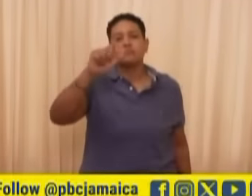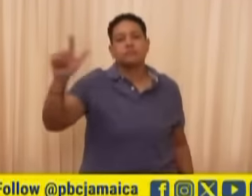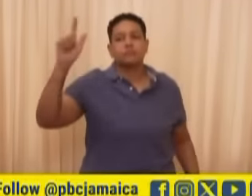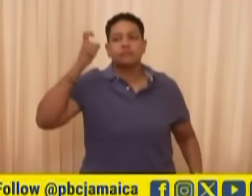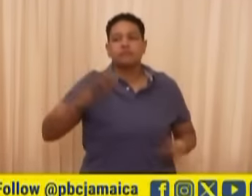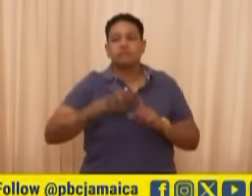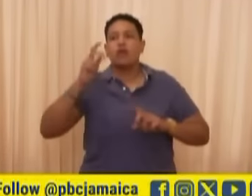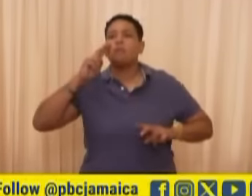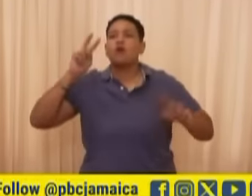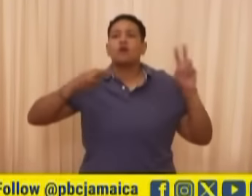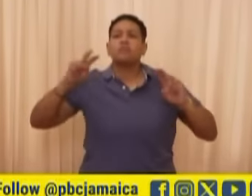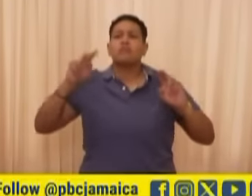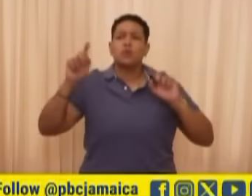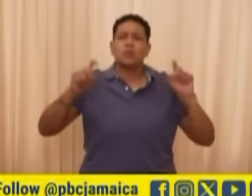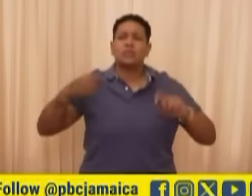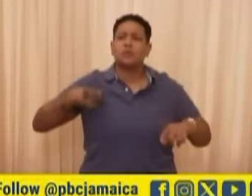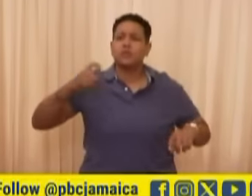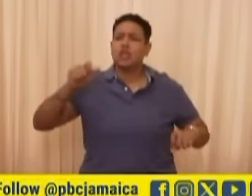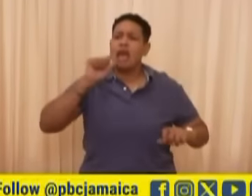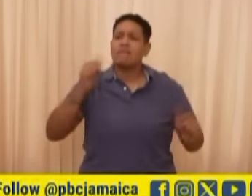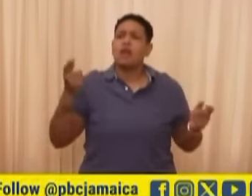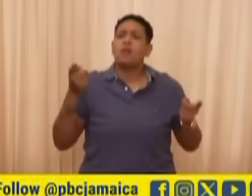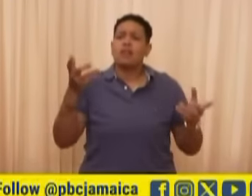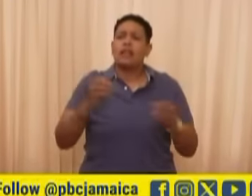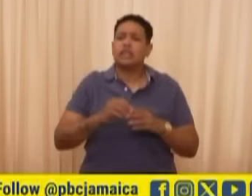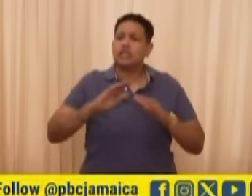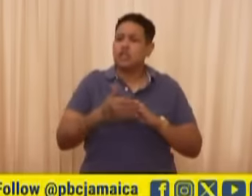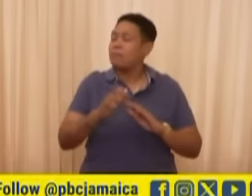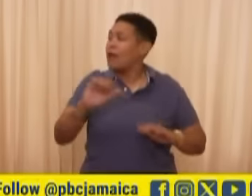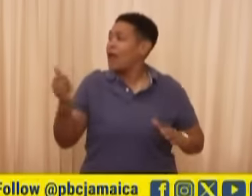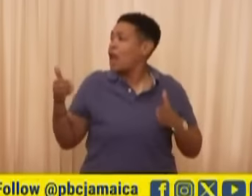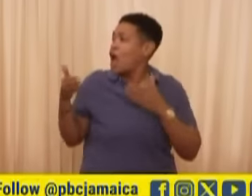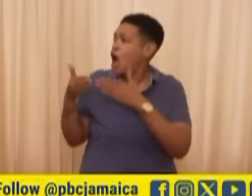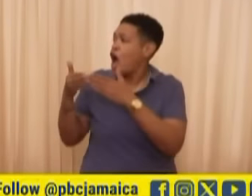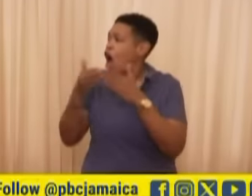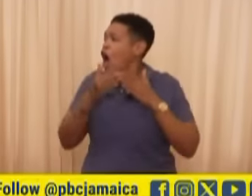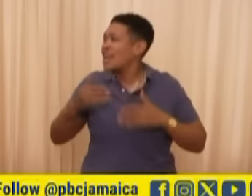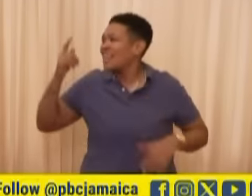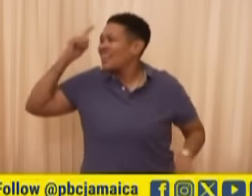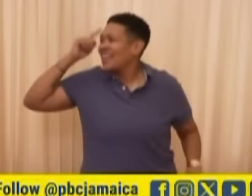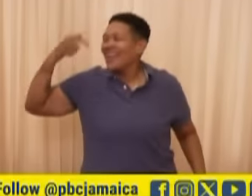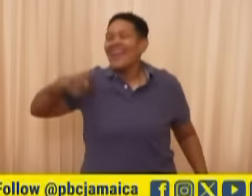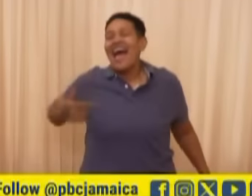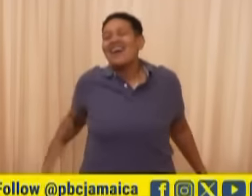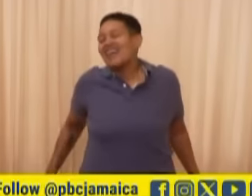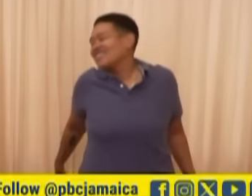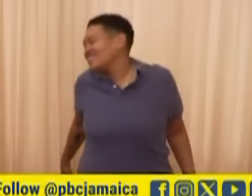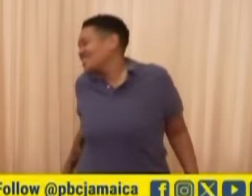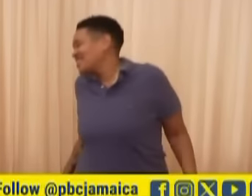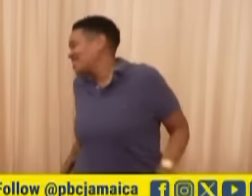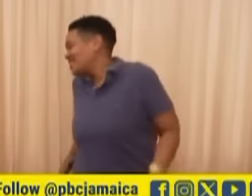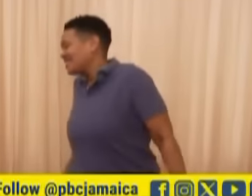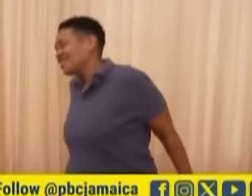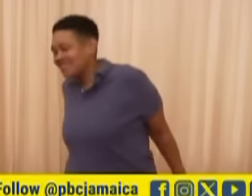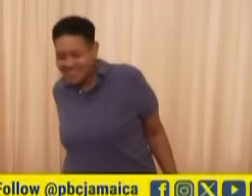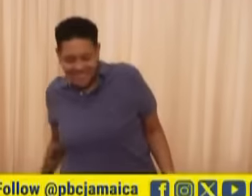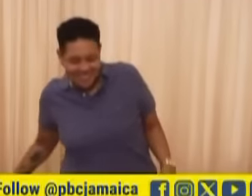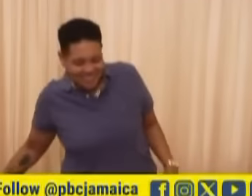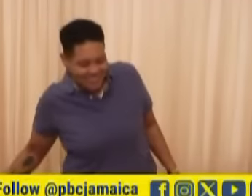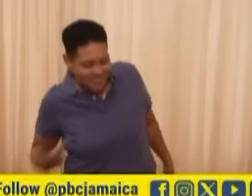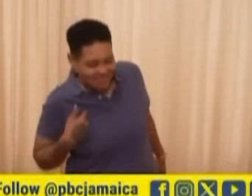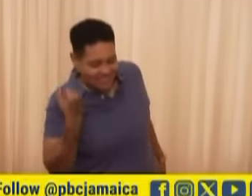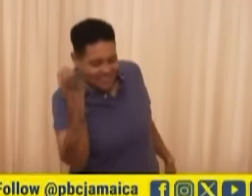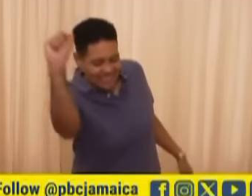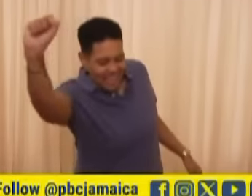question, let us not have anyone in Jamaica in any corner think that they will escape effect. Let us be